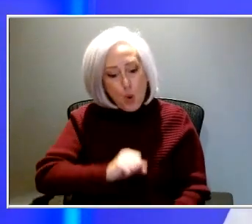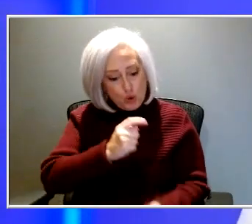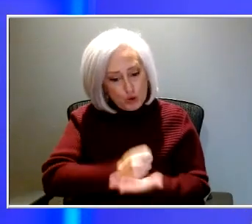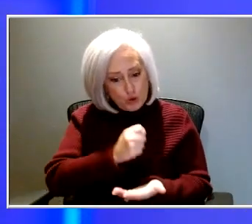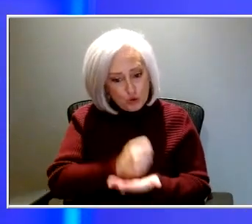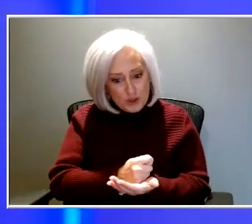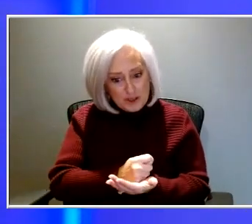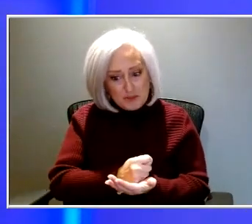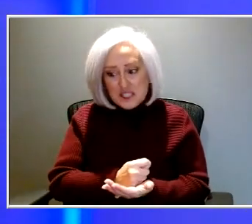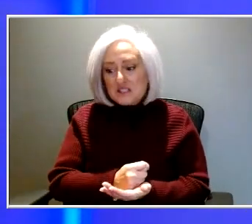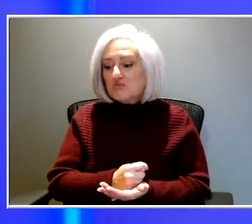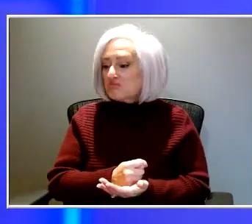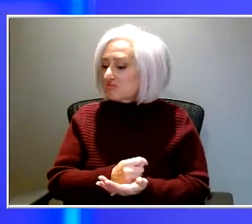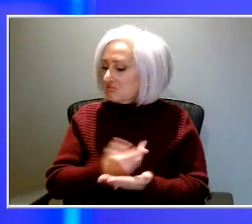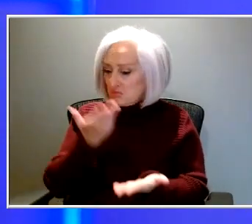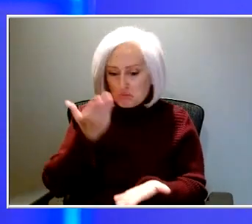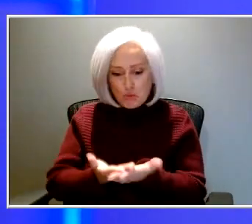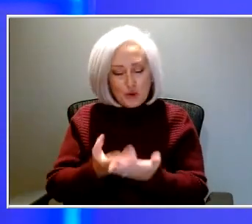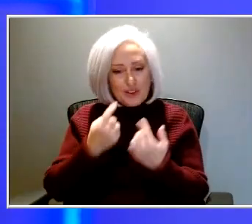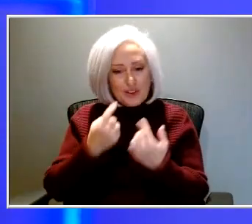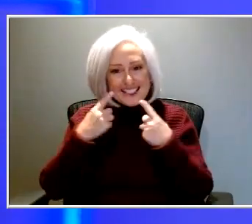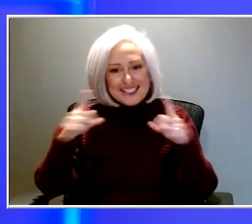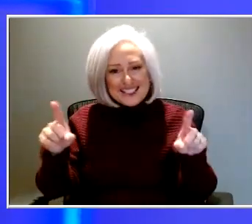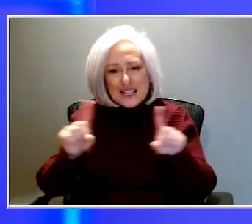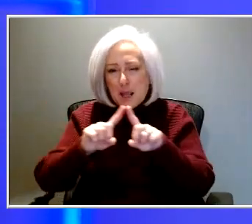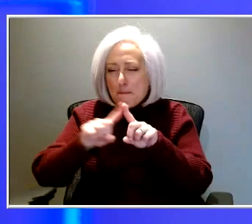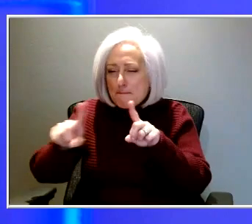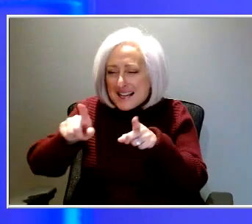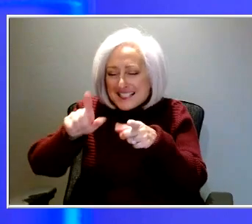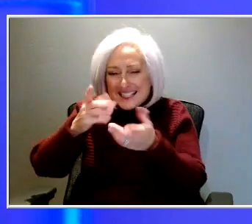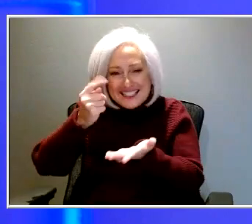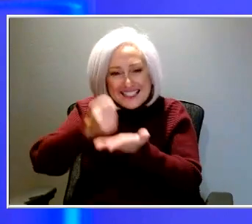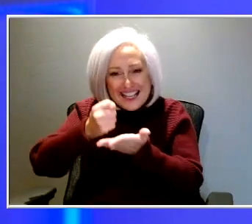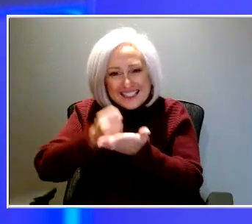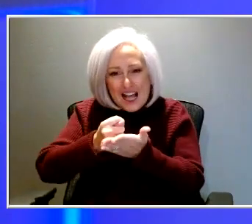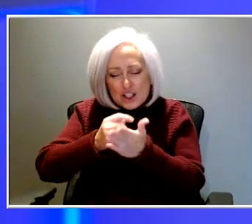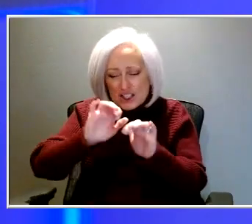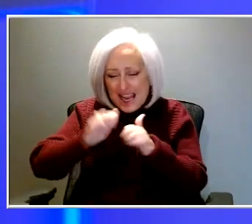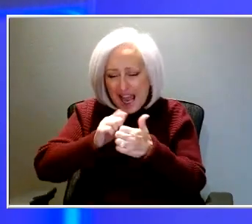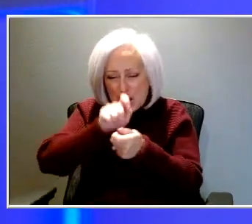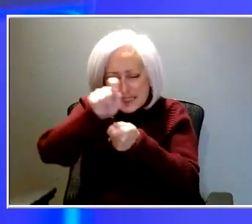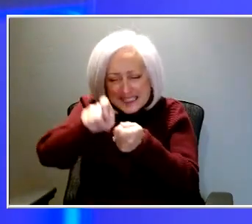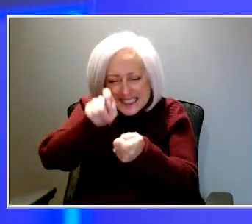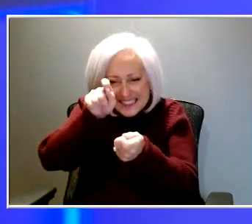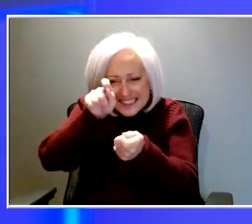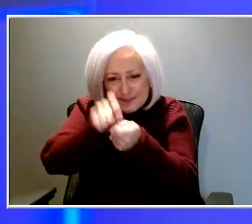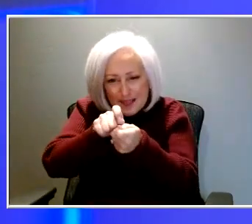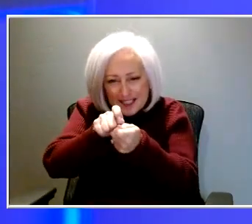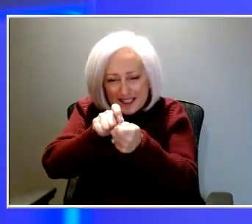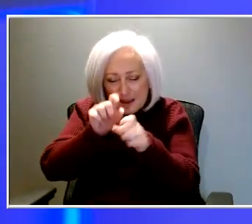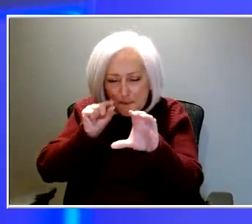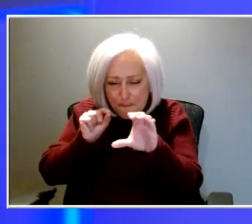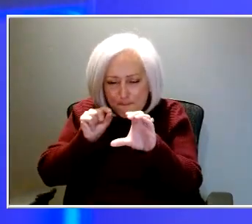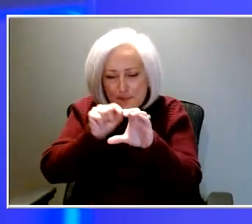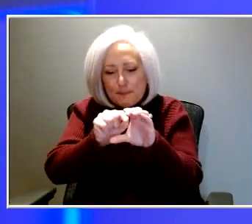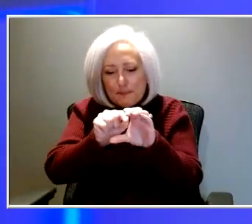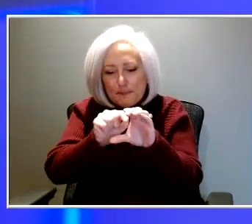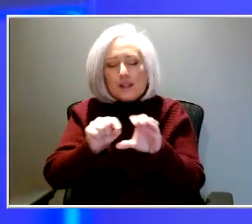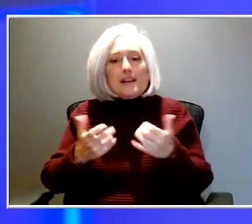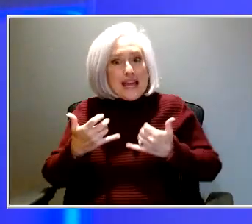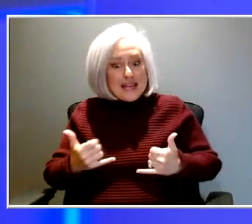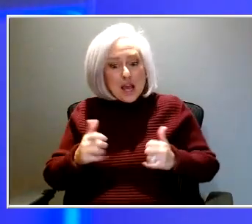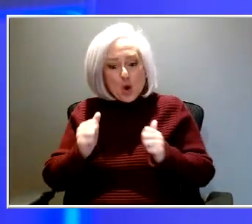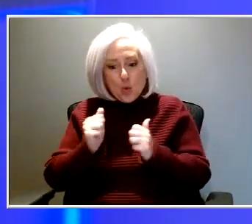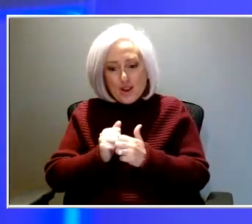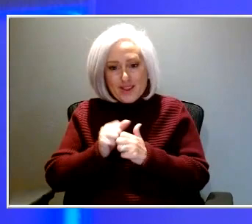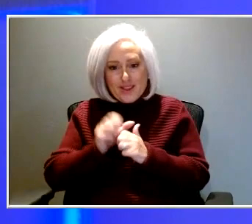of working. But the technology of how accurately we can now do brachytherapy with the imaging that we have, with the way that we can place the seeds exactly